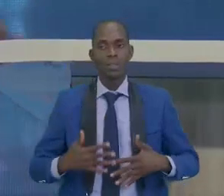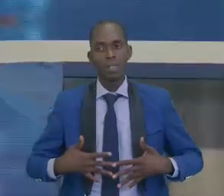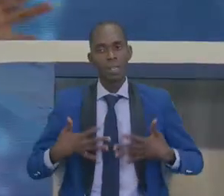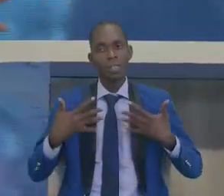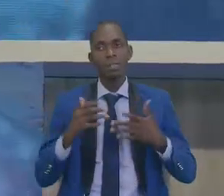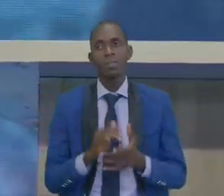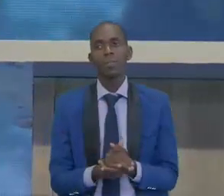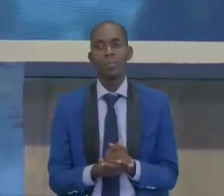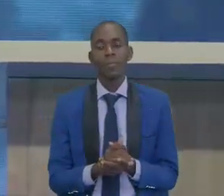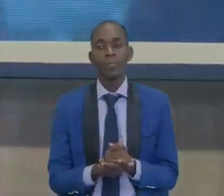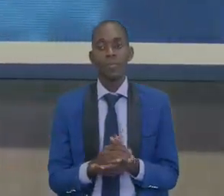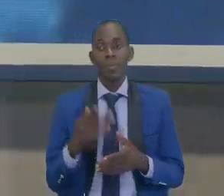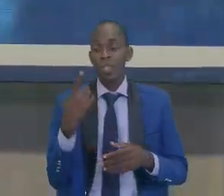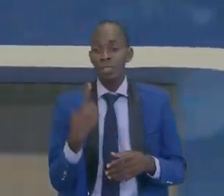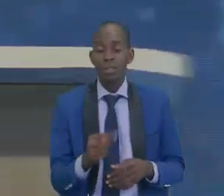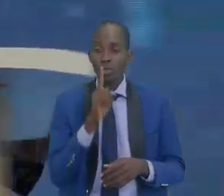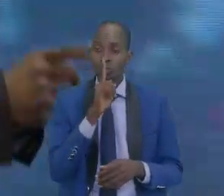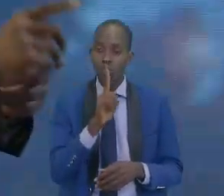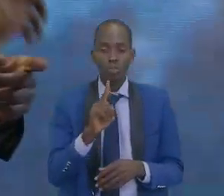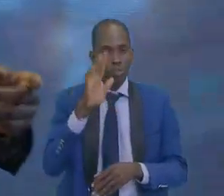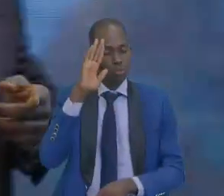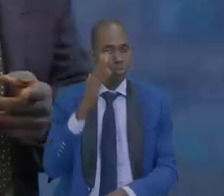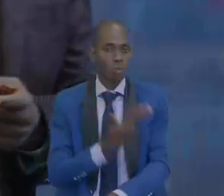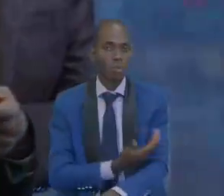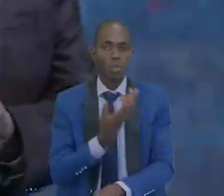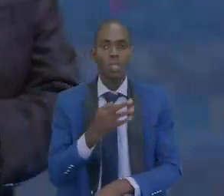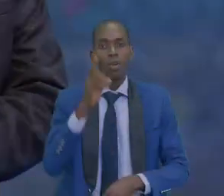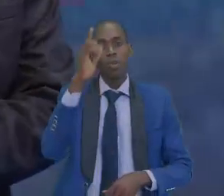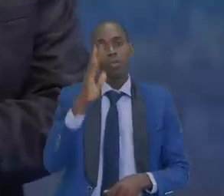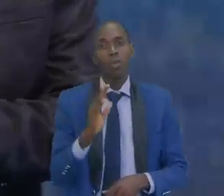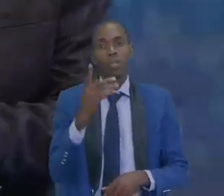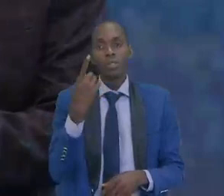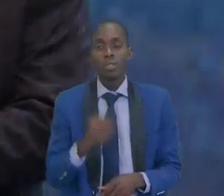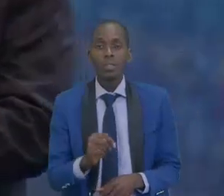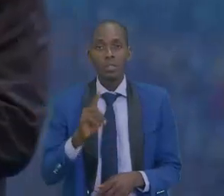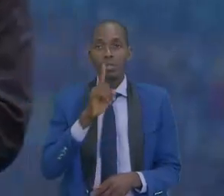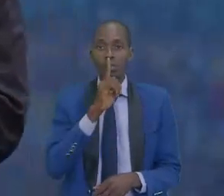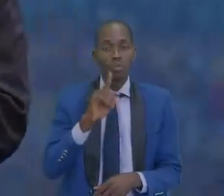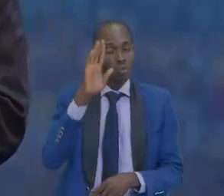The very Son of God, the Son of God,